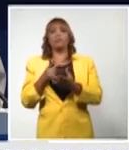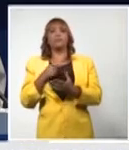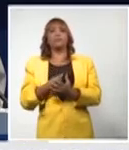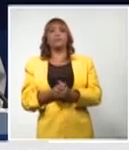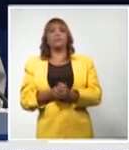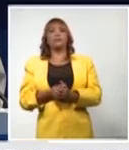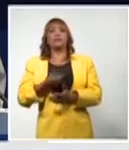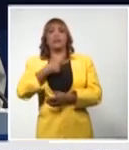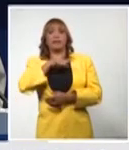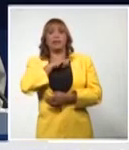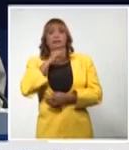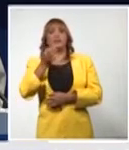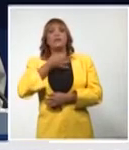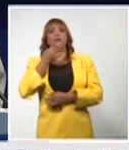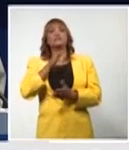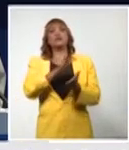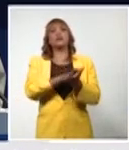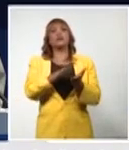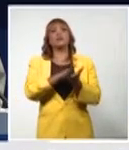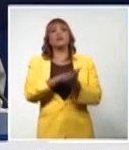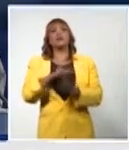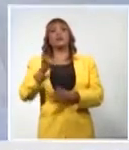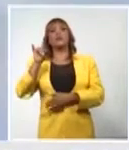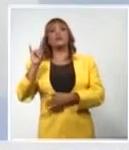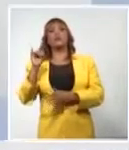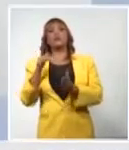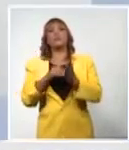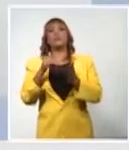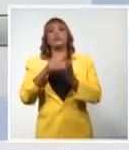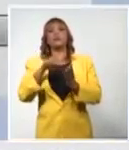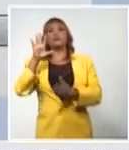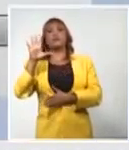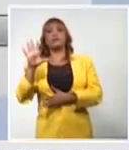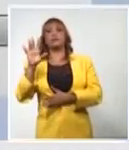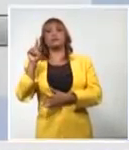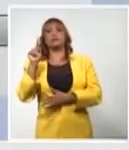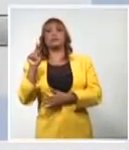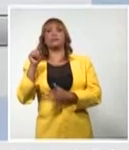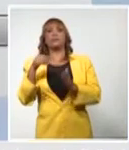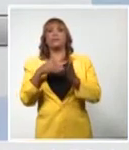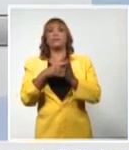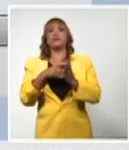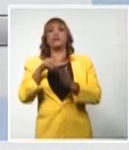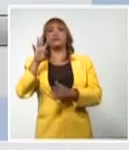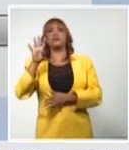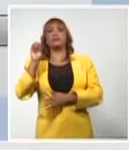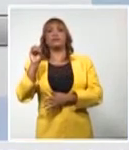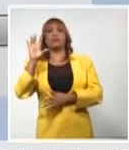173,091 new cases were reported yesterday, for a total of